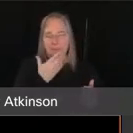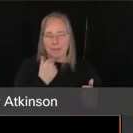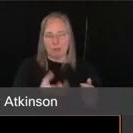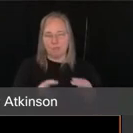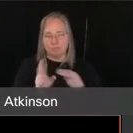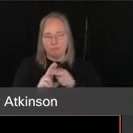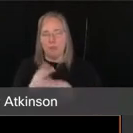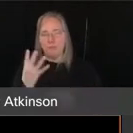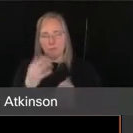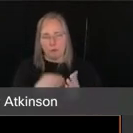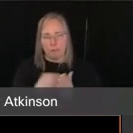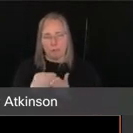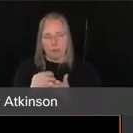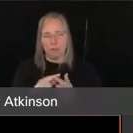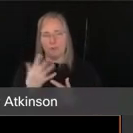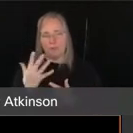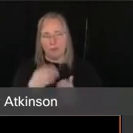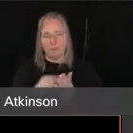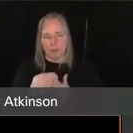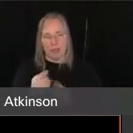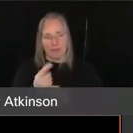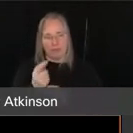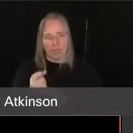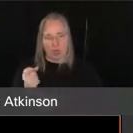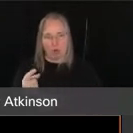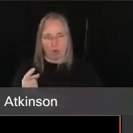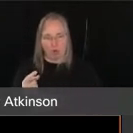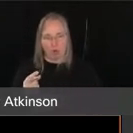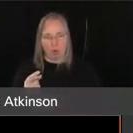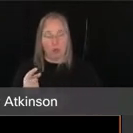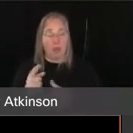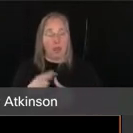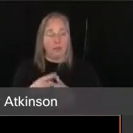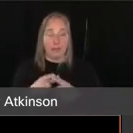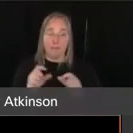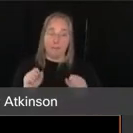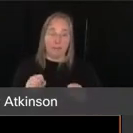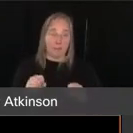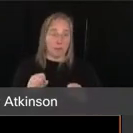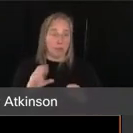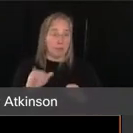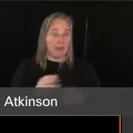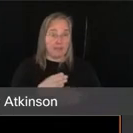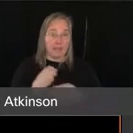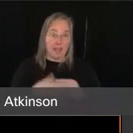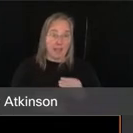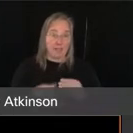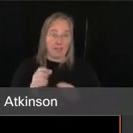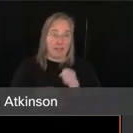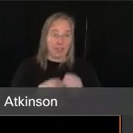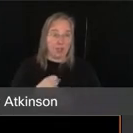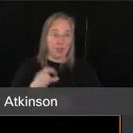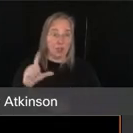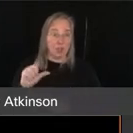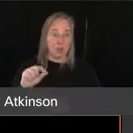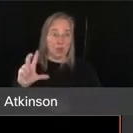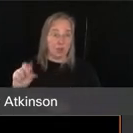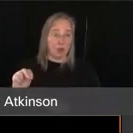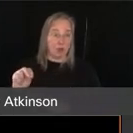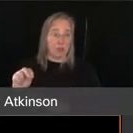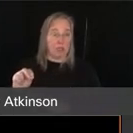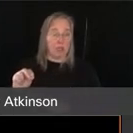year, to where we would essentially, by the end of 2030, be able to